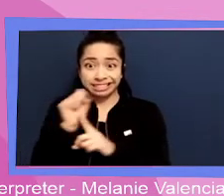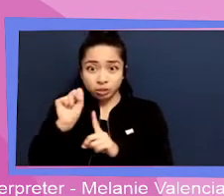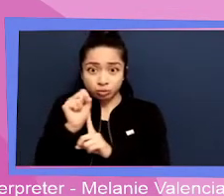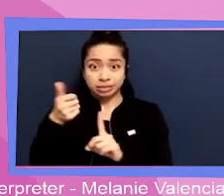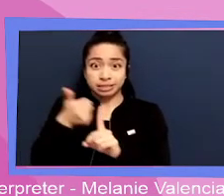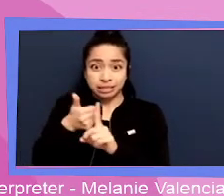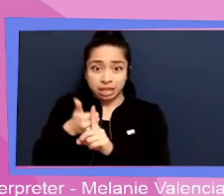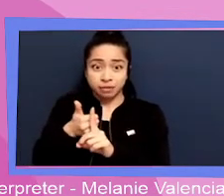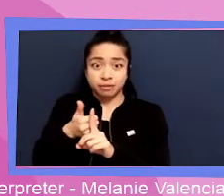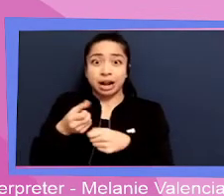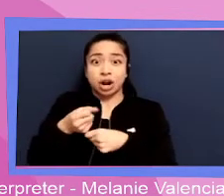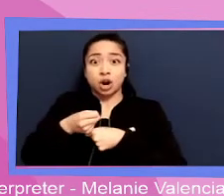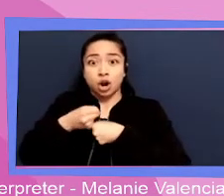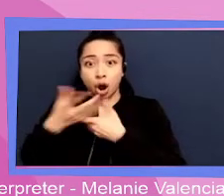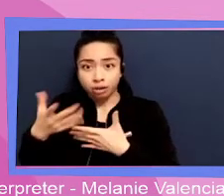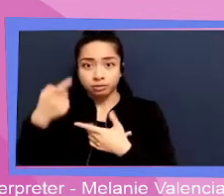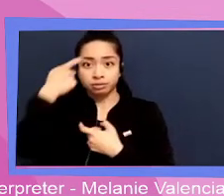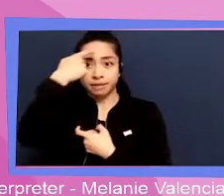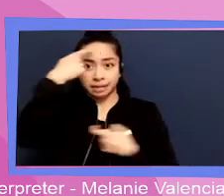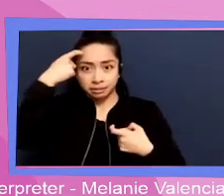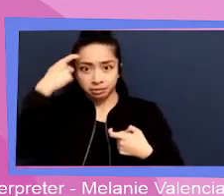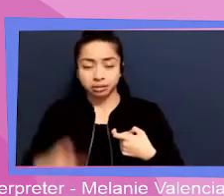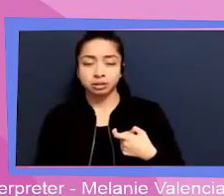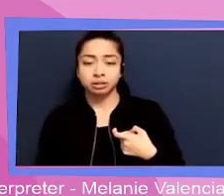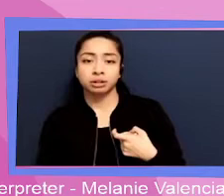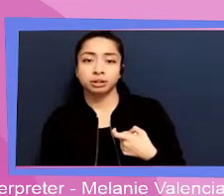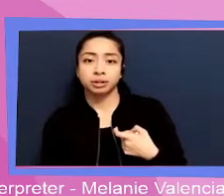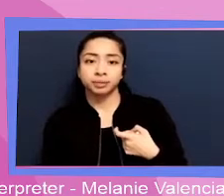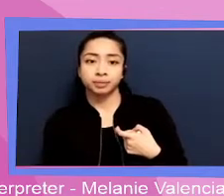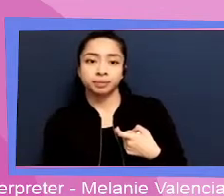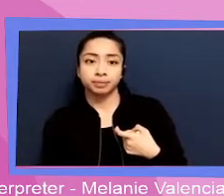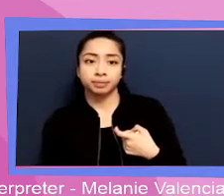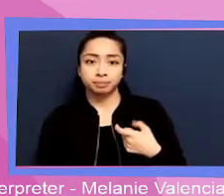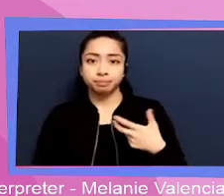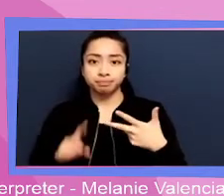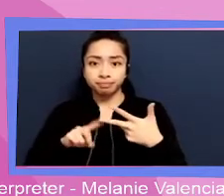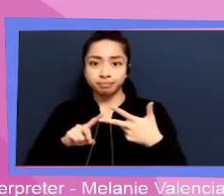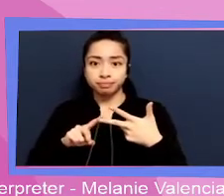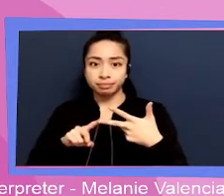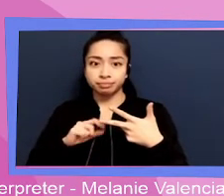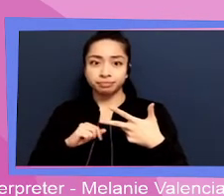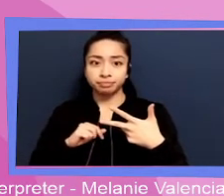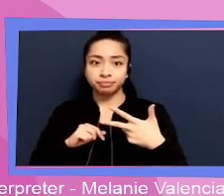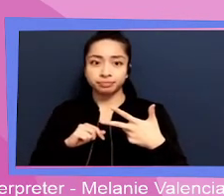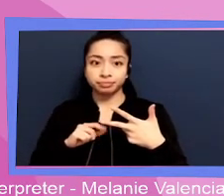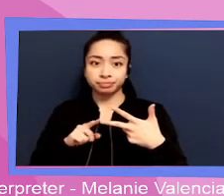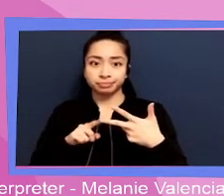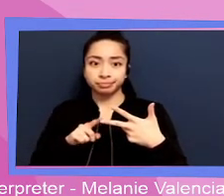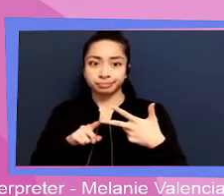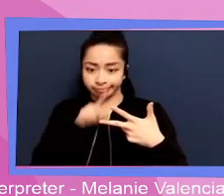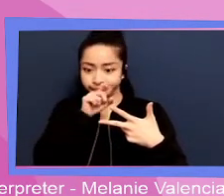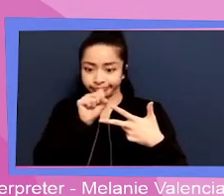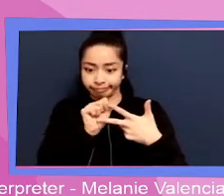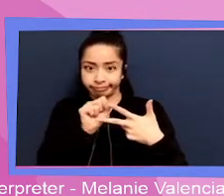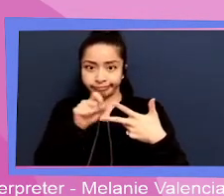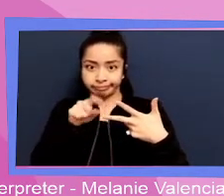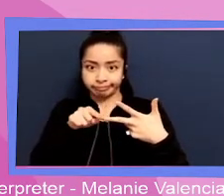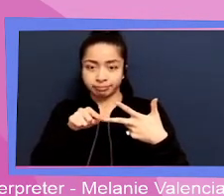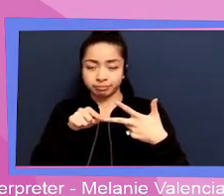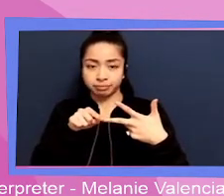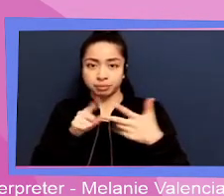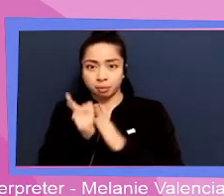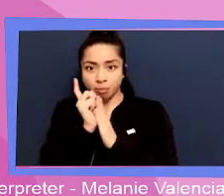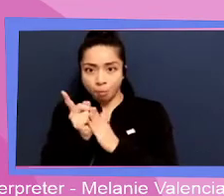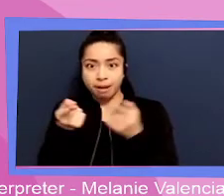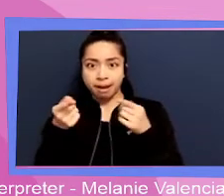a camera focused on that traumatic event and that camera recorded everything, that's what happened. And